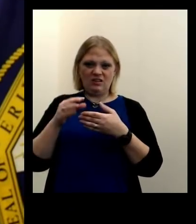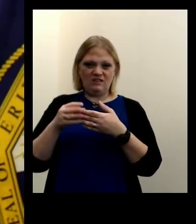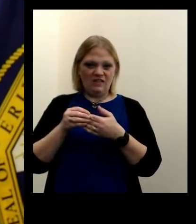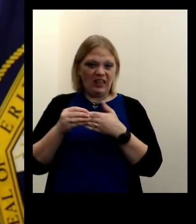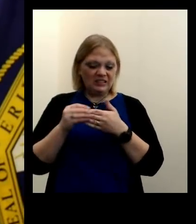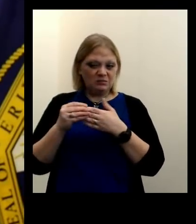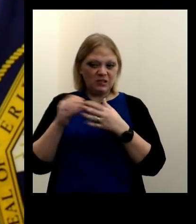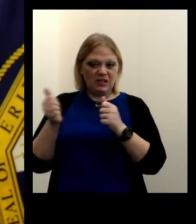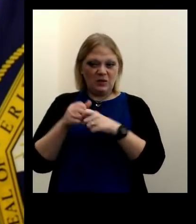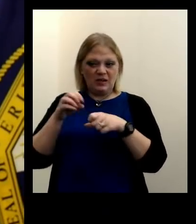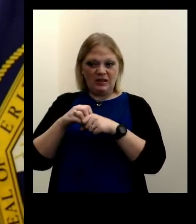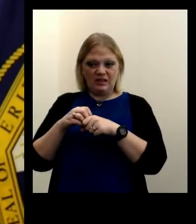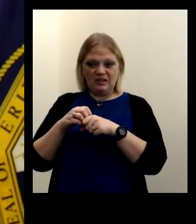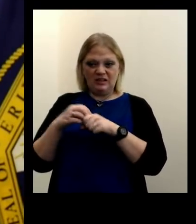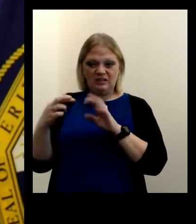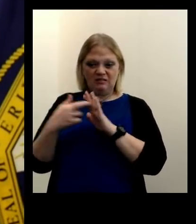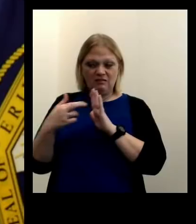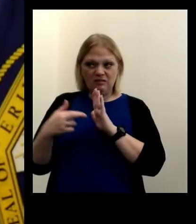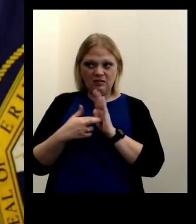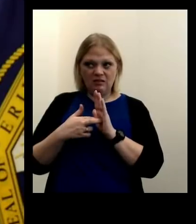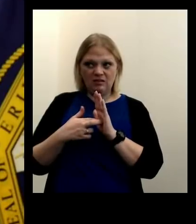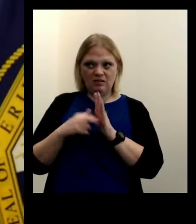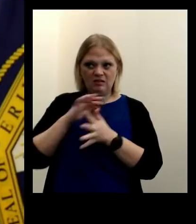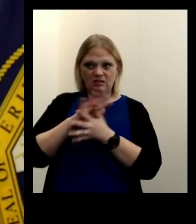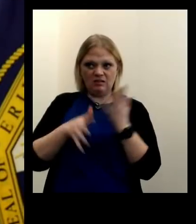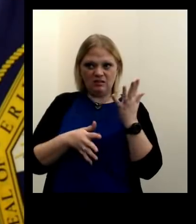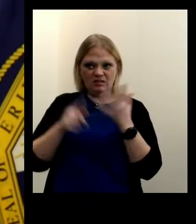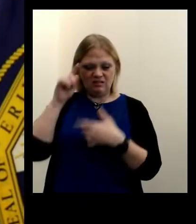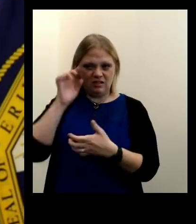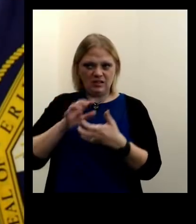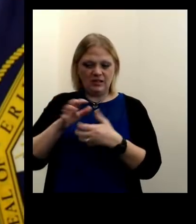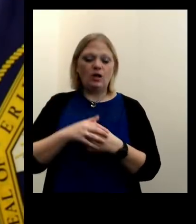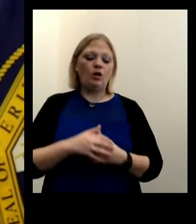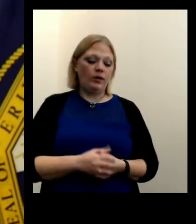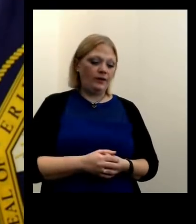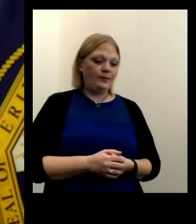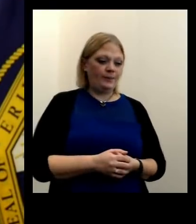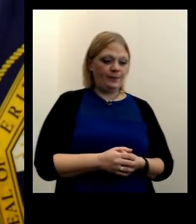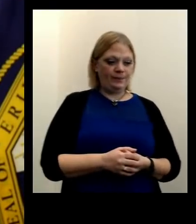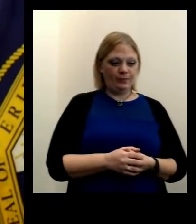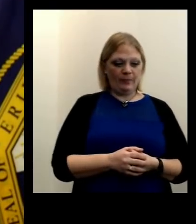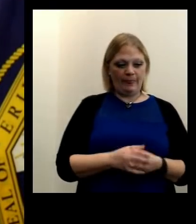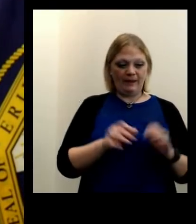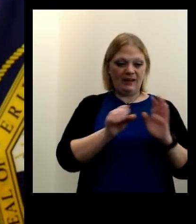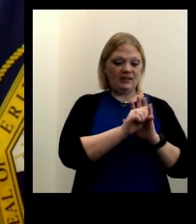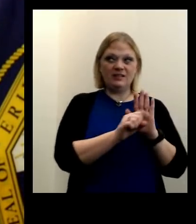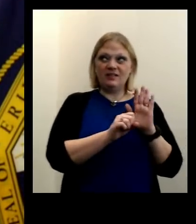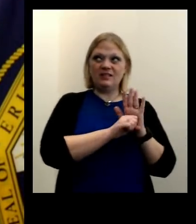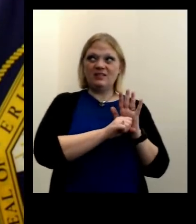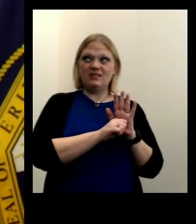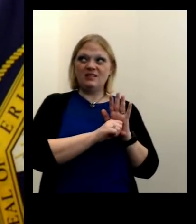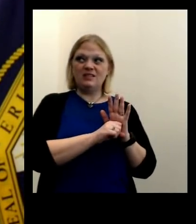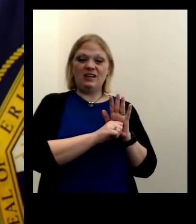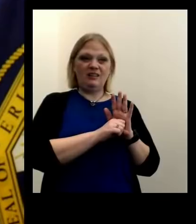within those parameters? It seems like there's some confusion. Yeah, I mean, those are the state's parameters. So, I mean,